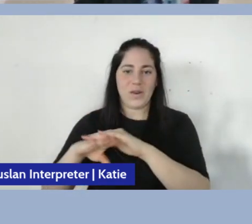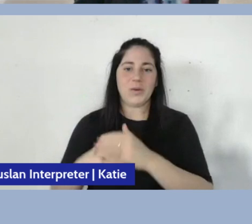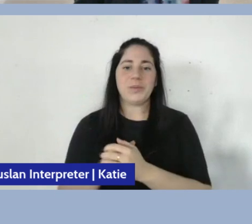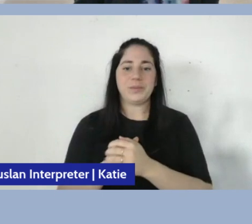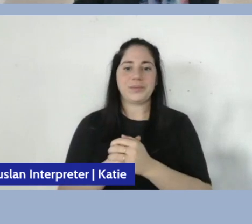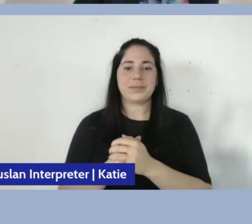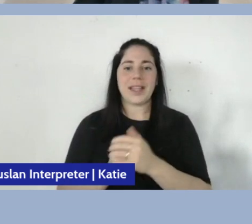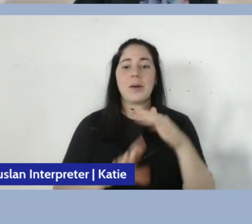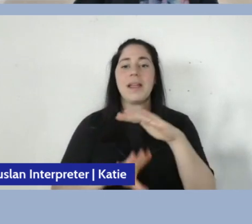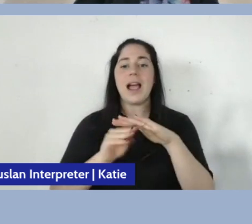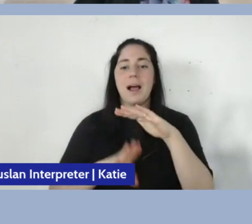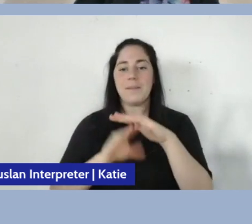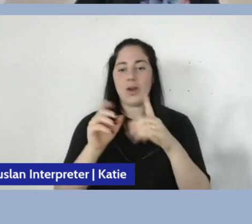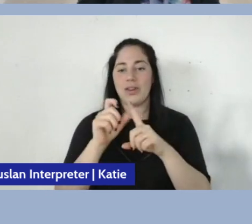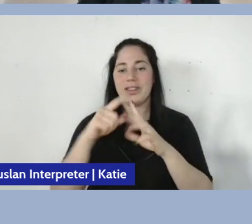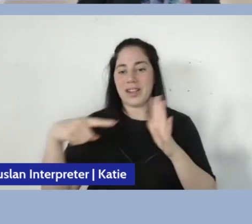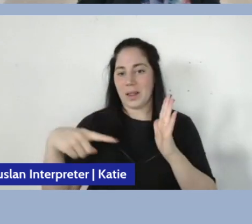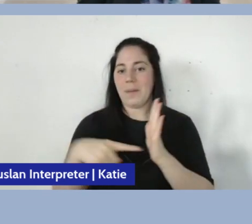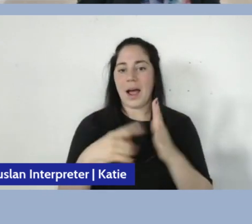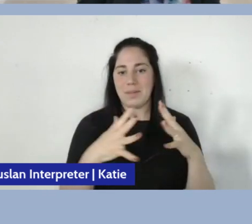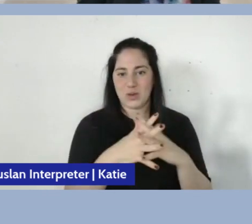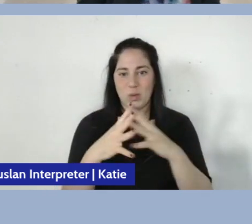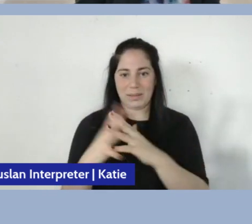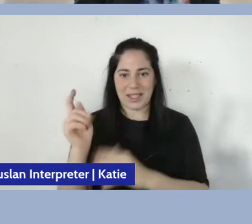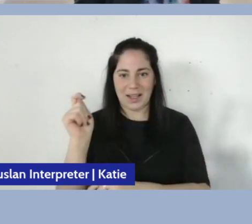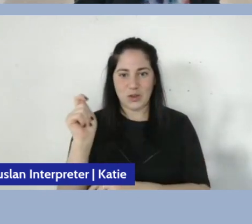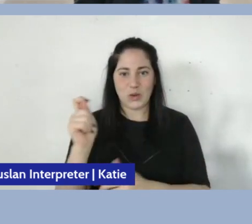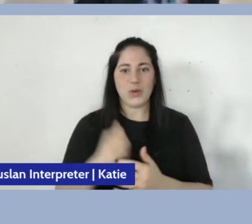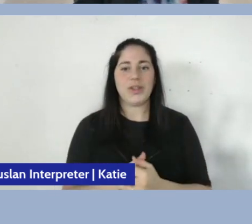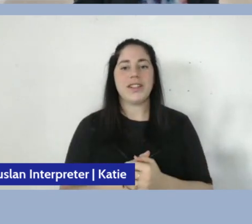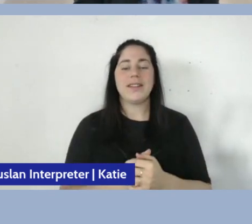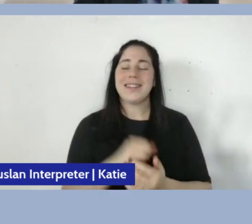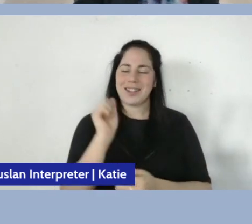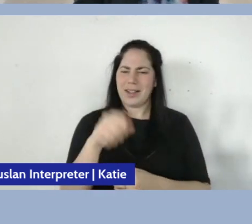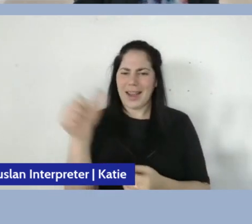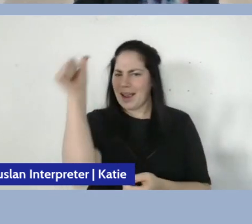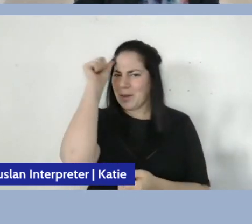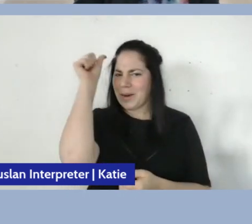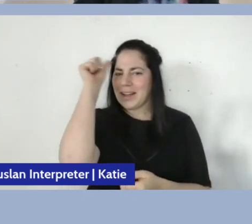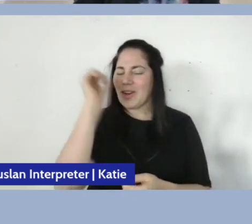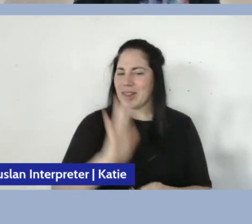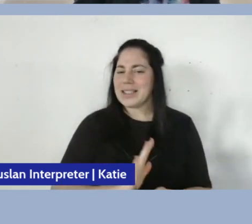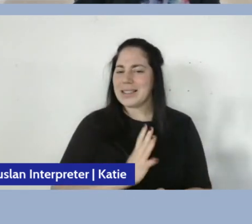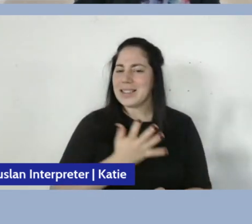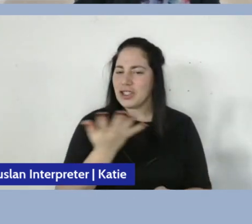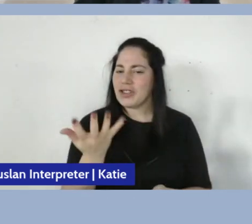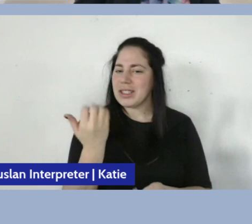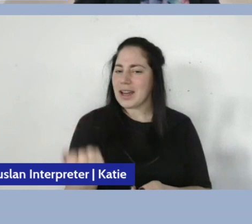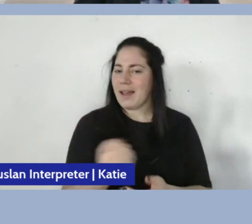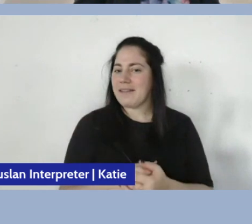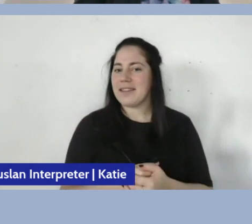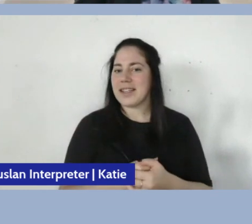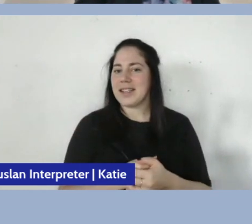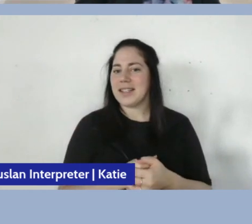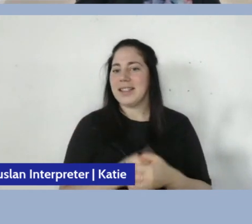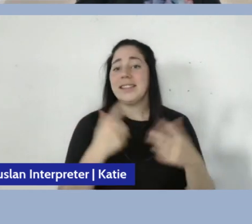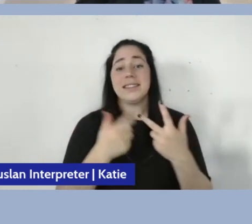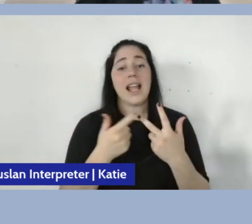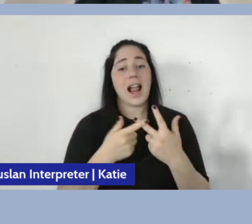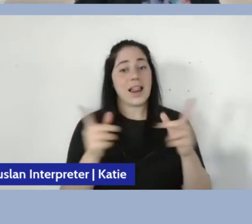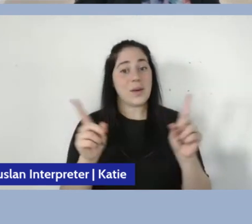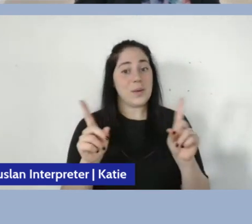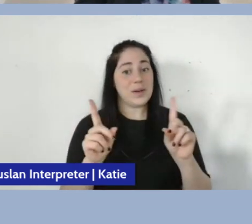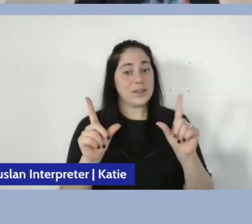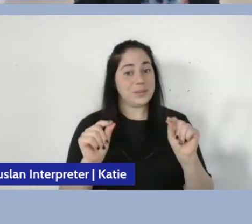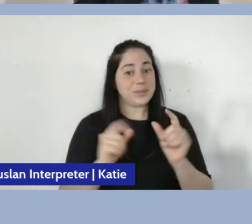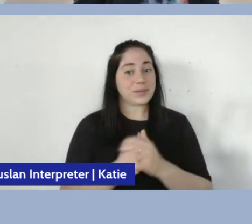couple of weeks. So we know that there's a real interest, and we're very keen to tap into that. And I guess the other thing that we're doing is